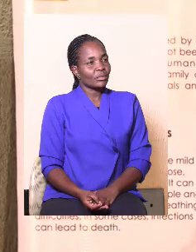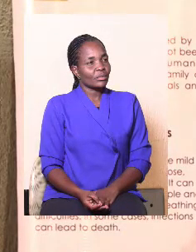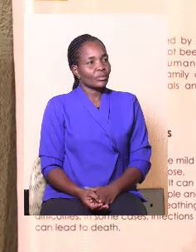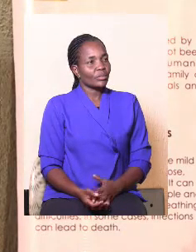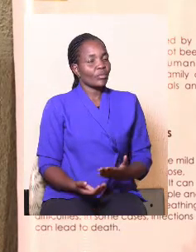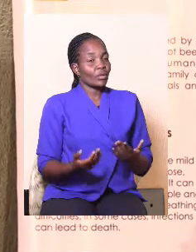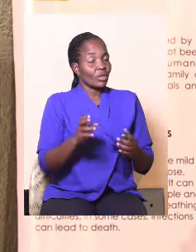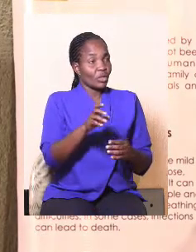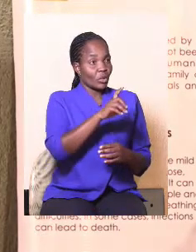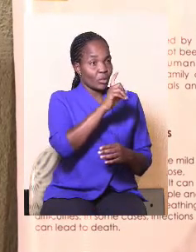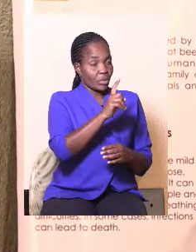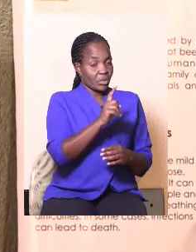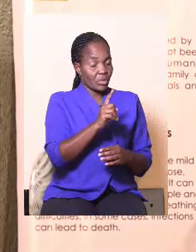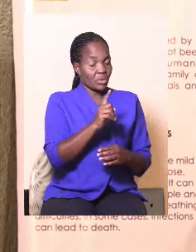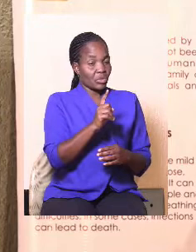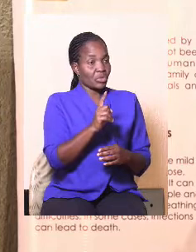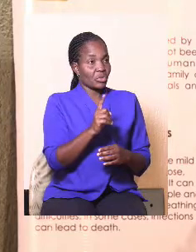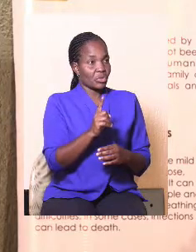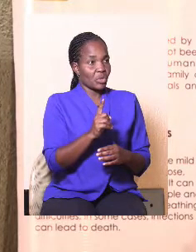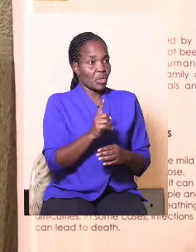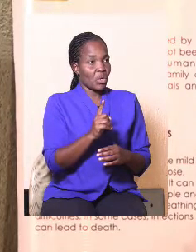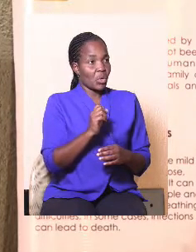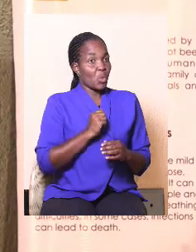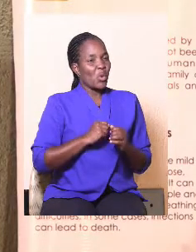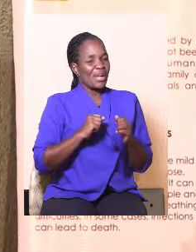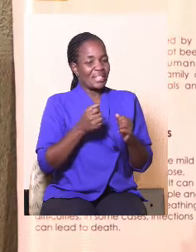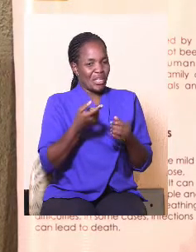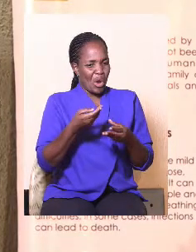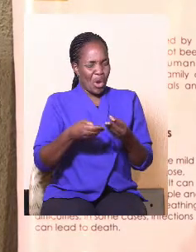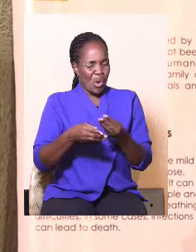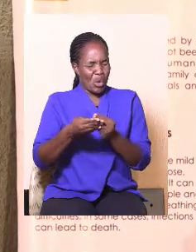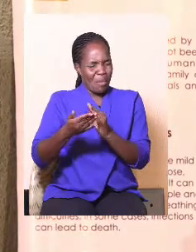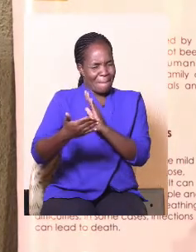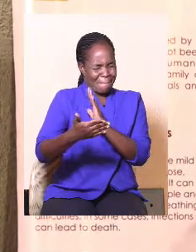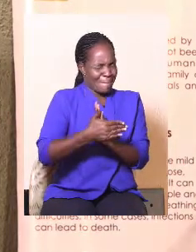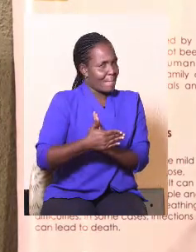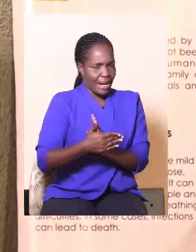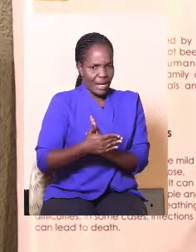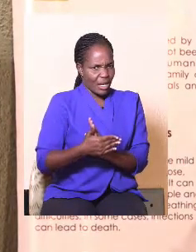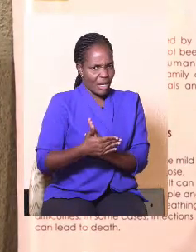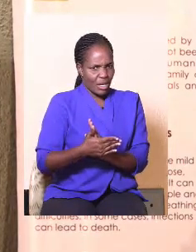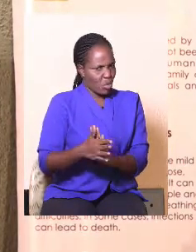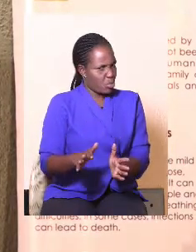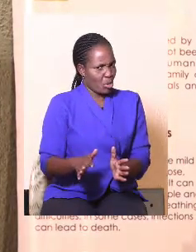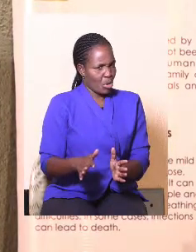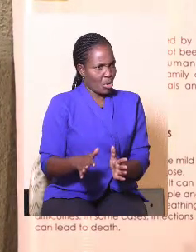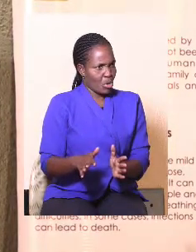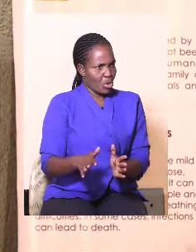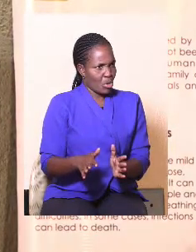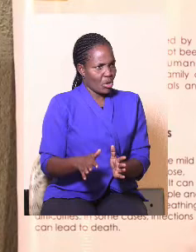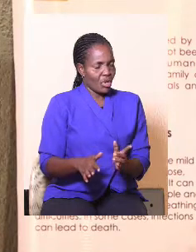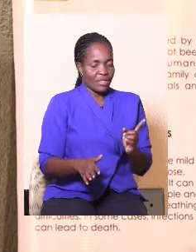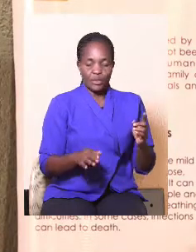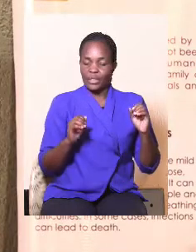Obviously, the answer is no. We cannot shut down the economy forever. We are all going to starve, because we can only